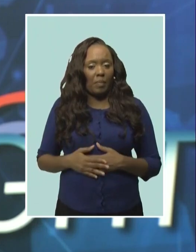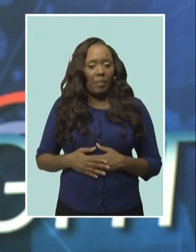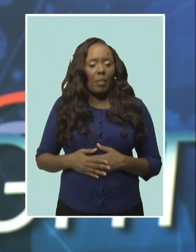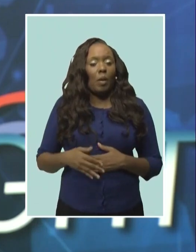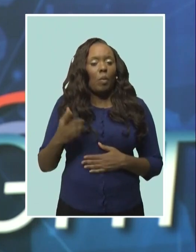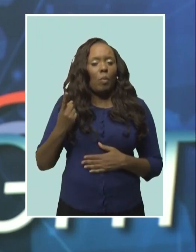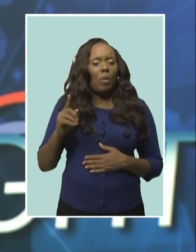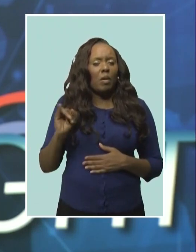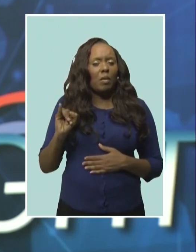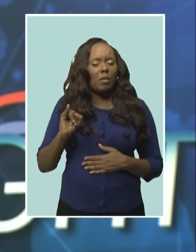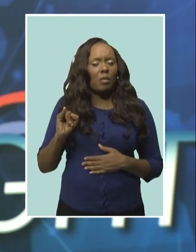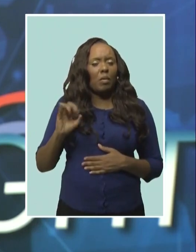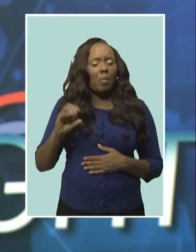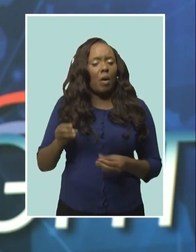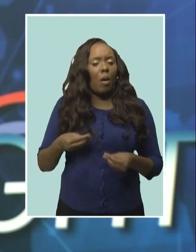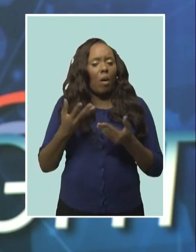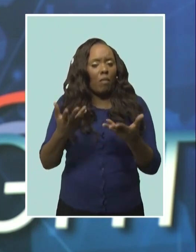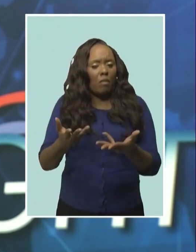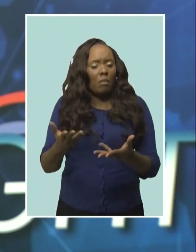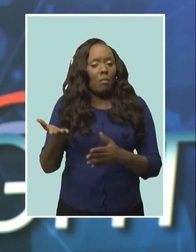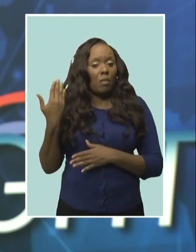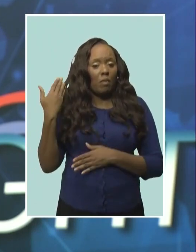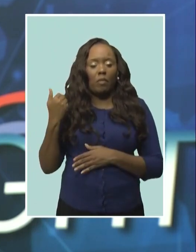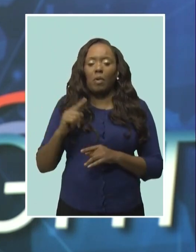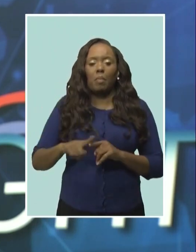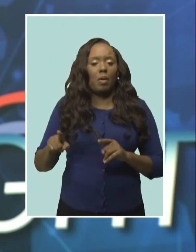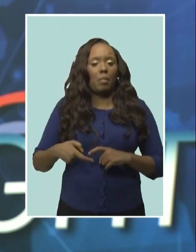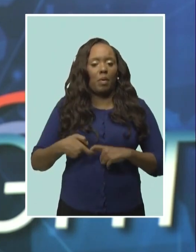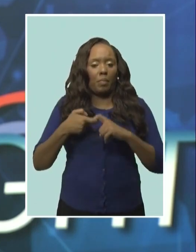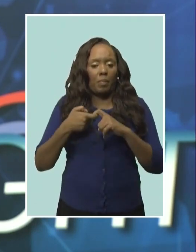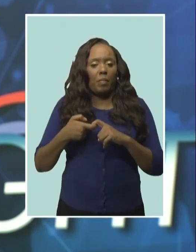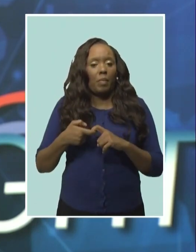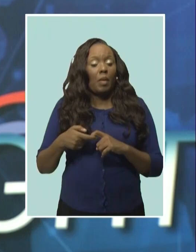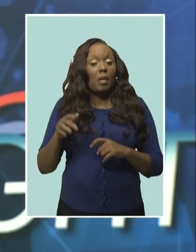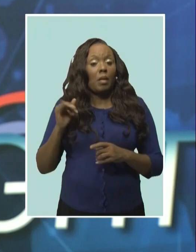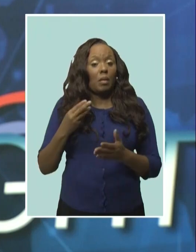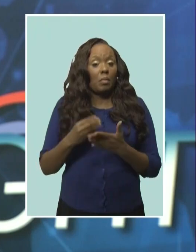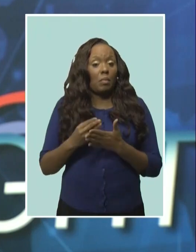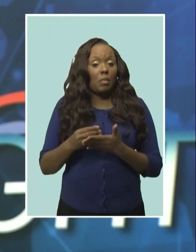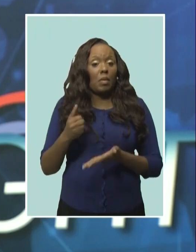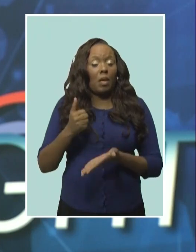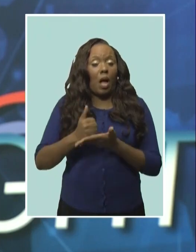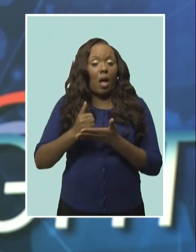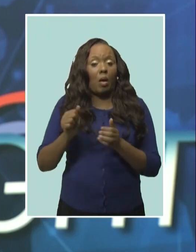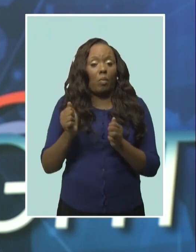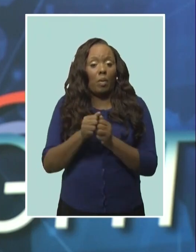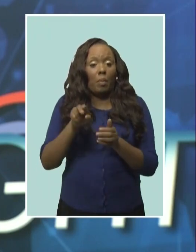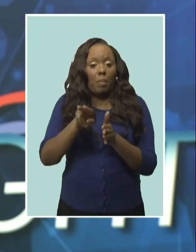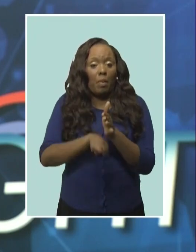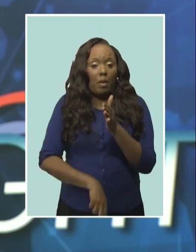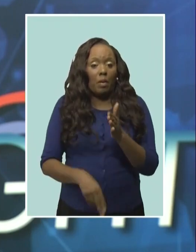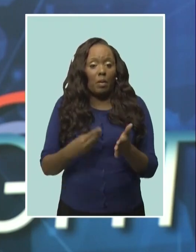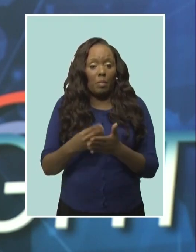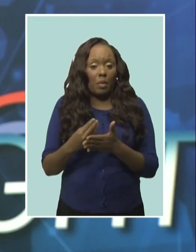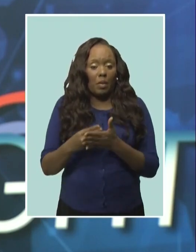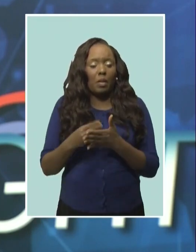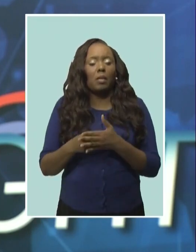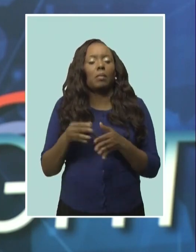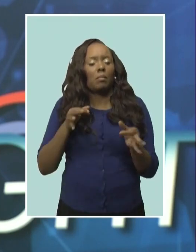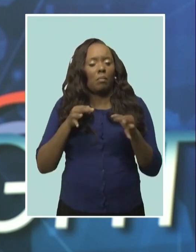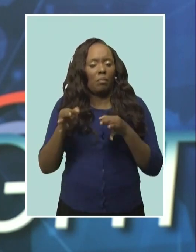carrier. Essentially, it provides funds to assist with burial expenses. Rosemary Austin of Lynch Insurance